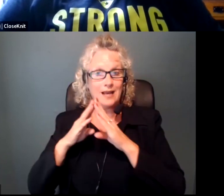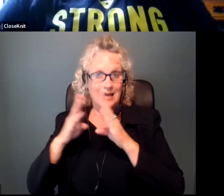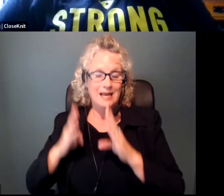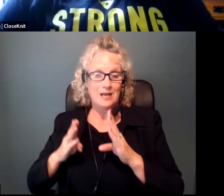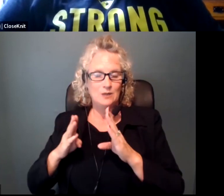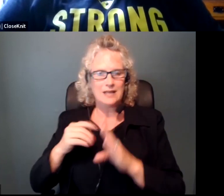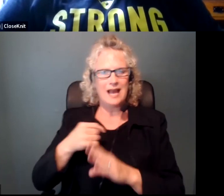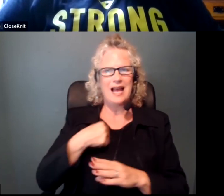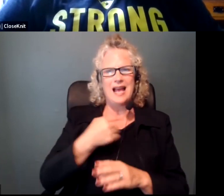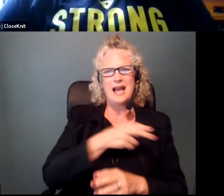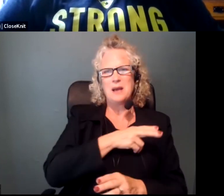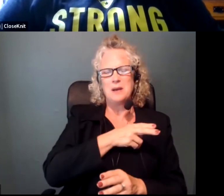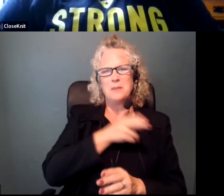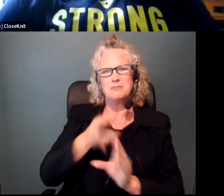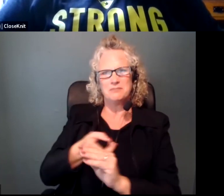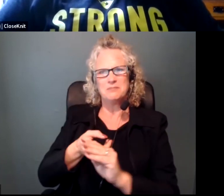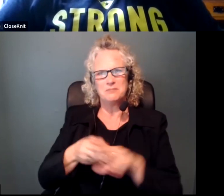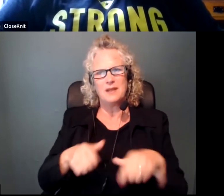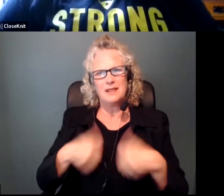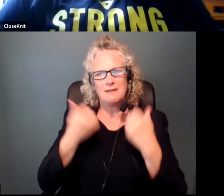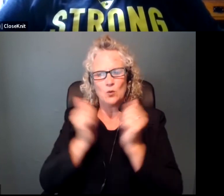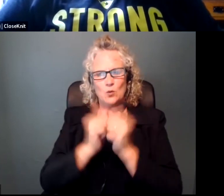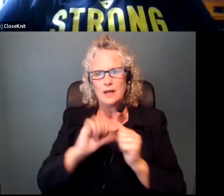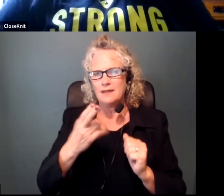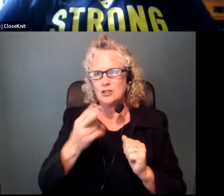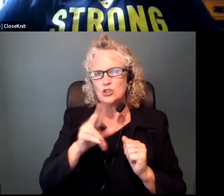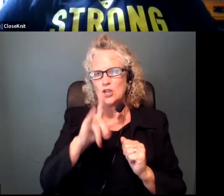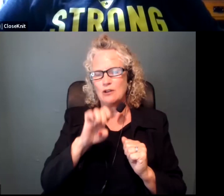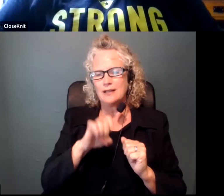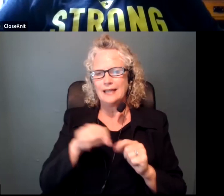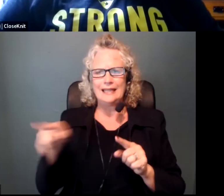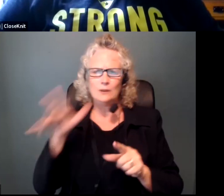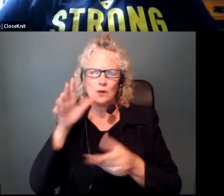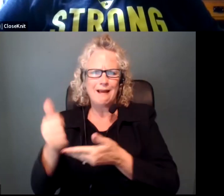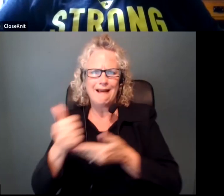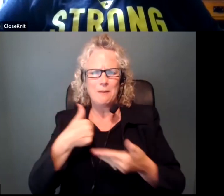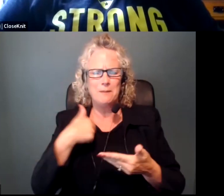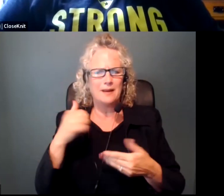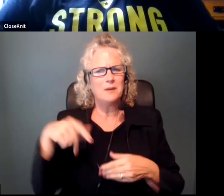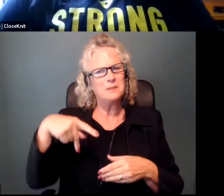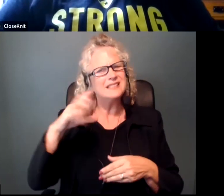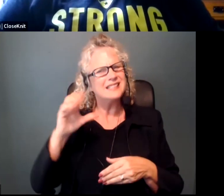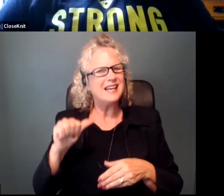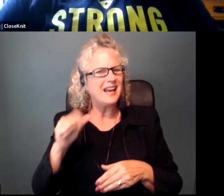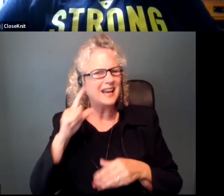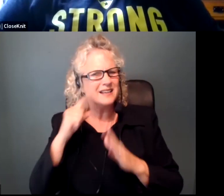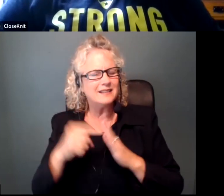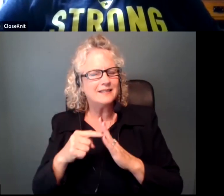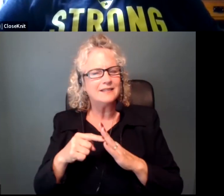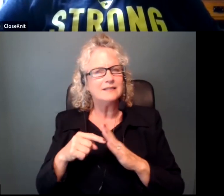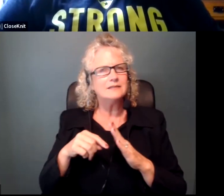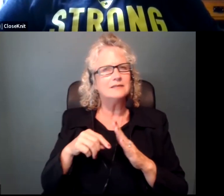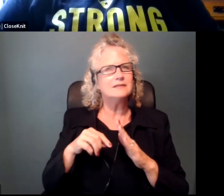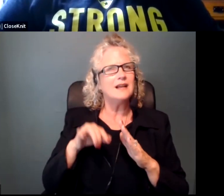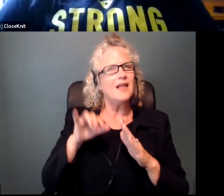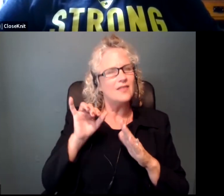going to provide some supports as like a PCA to me. That would still typically be like an own home,